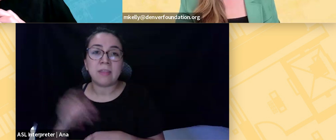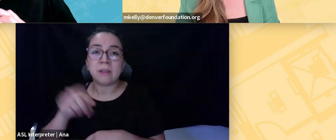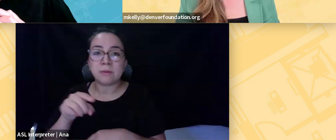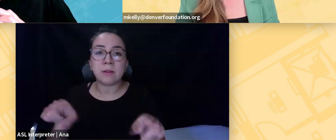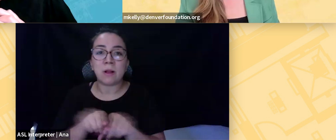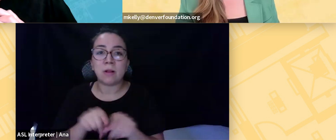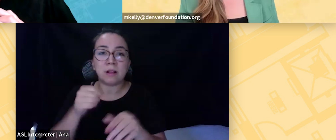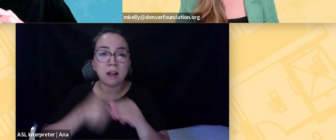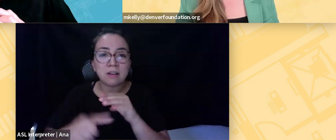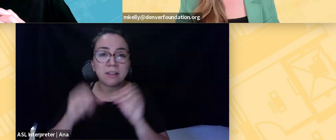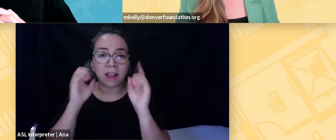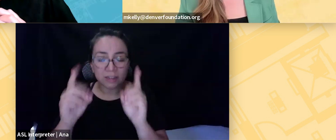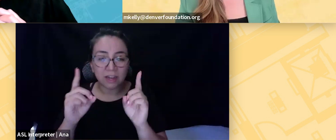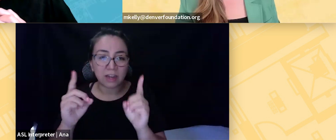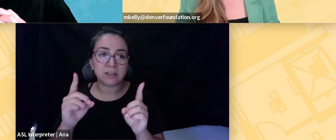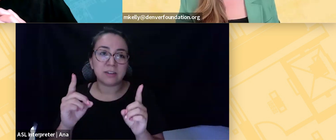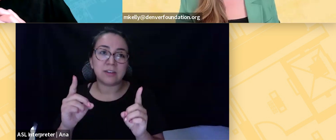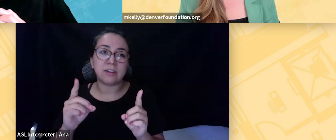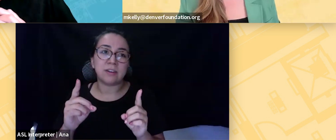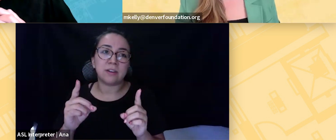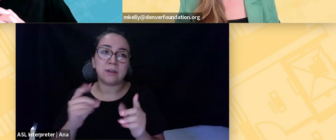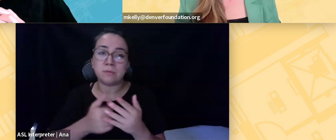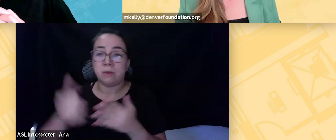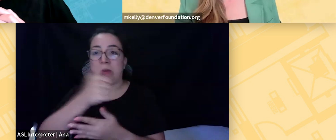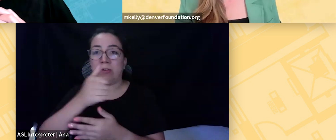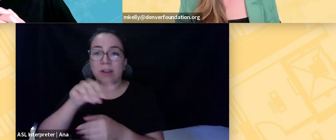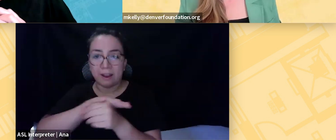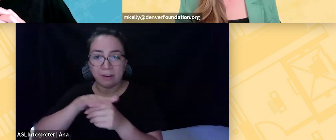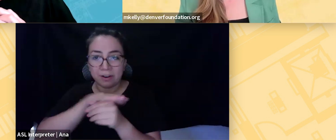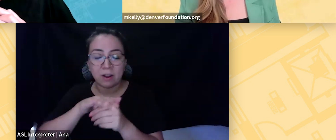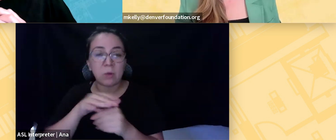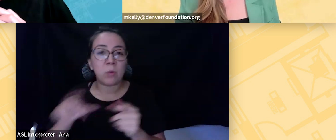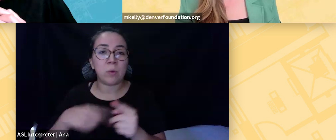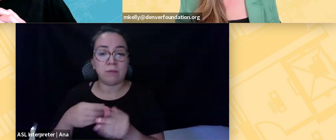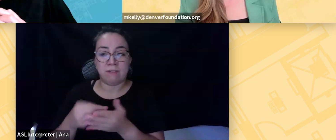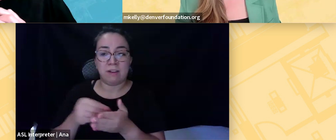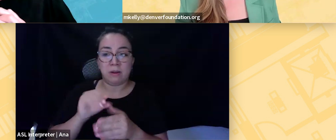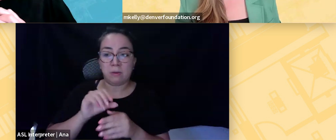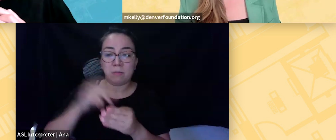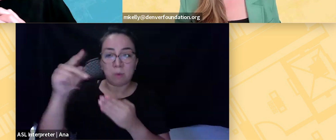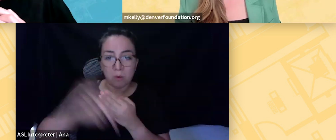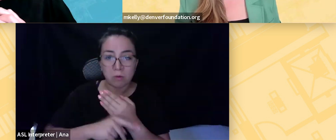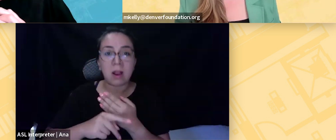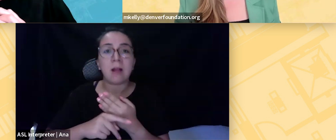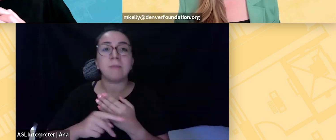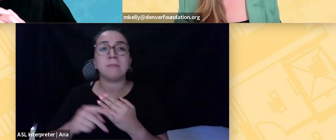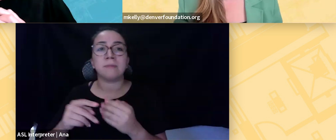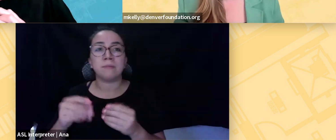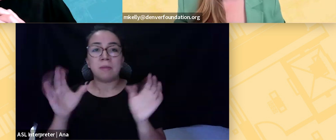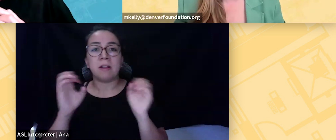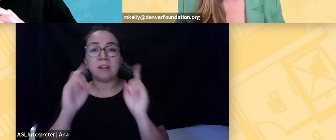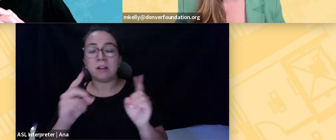the education priority area. When funding programs within public education, are you looking